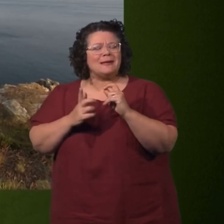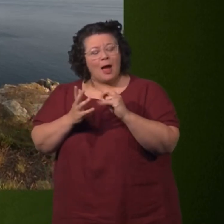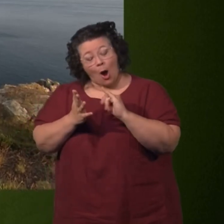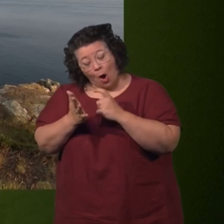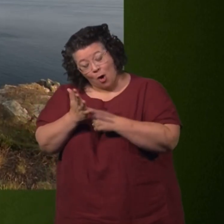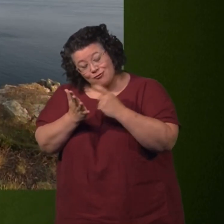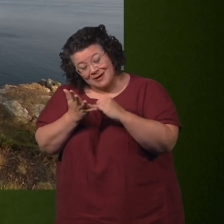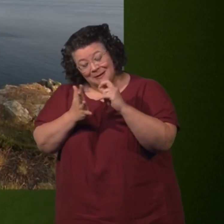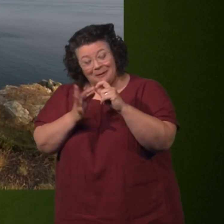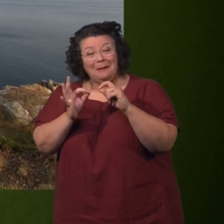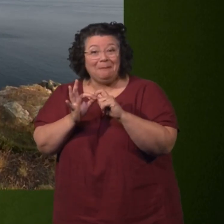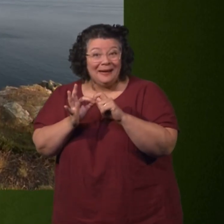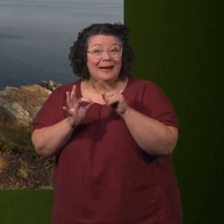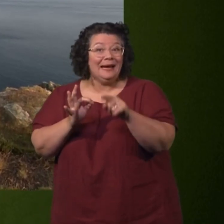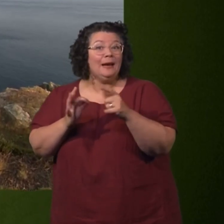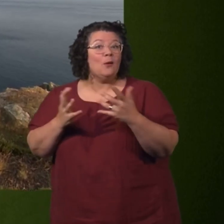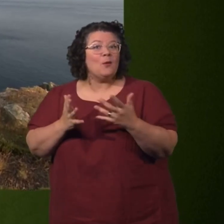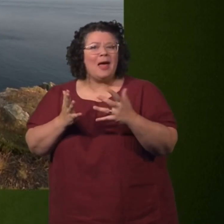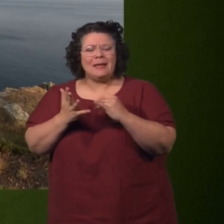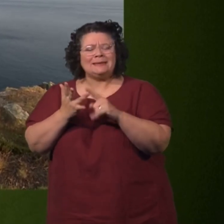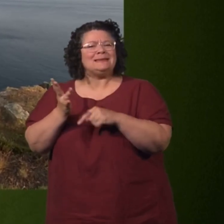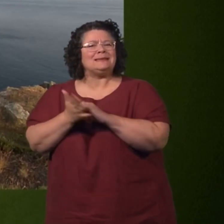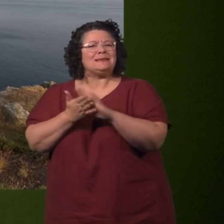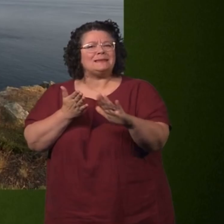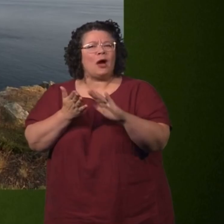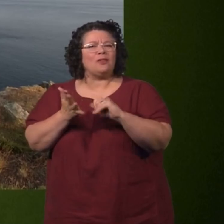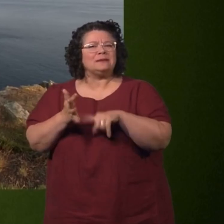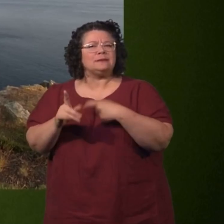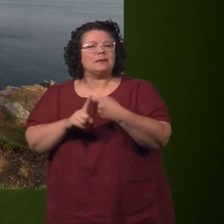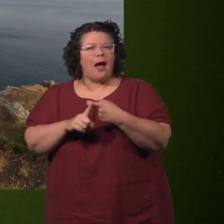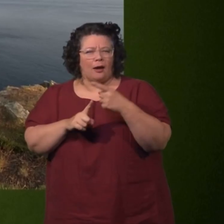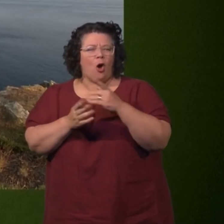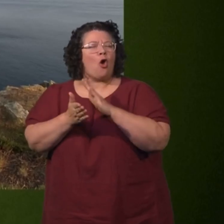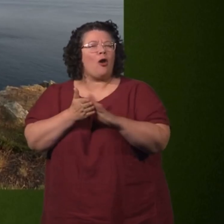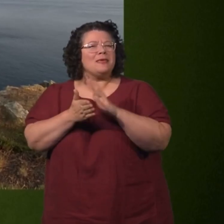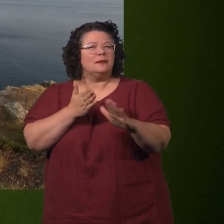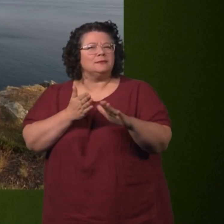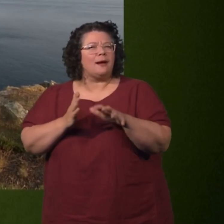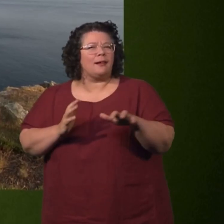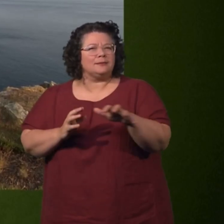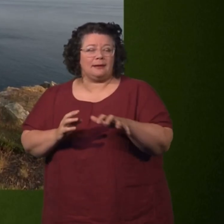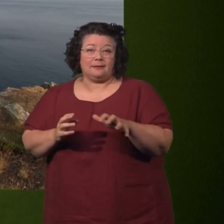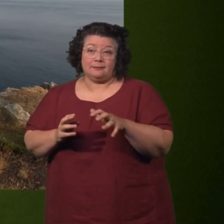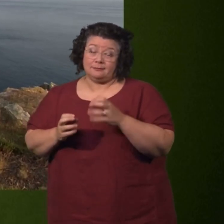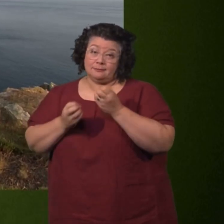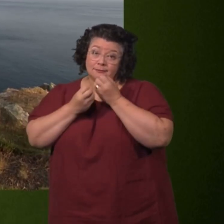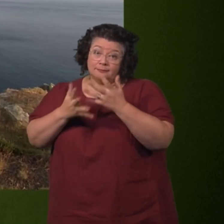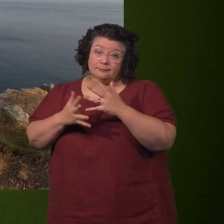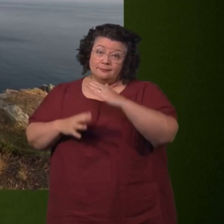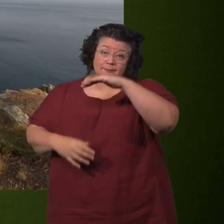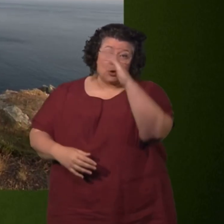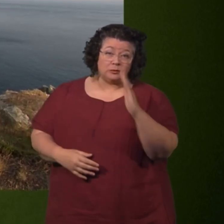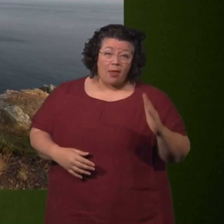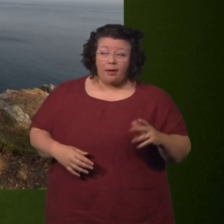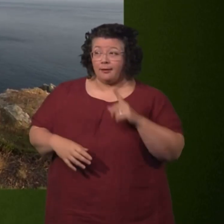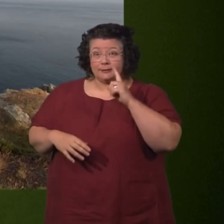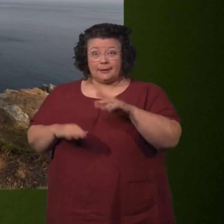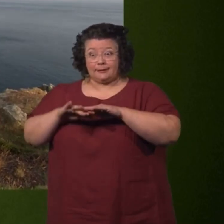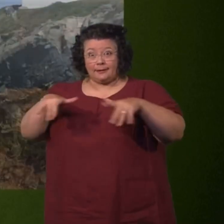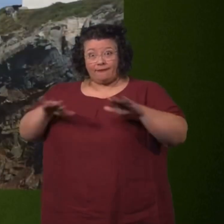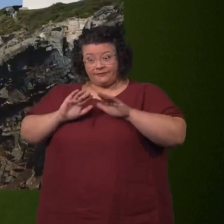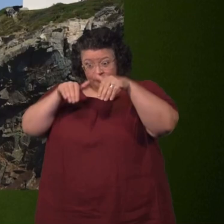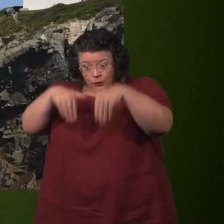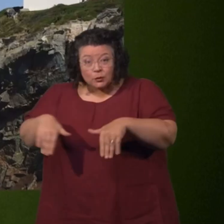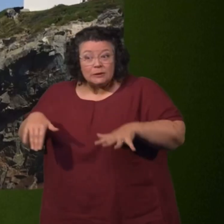Stack. Dramatic coastlines and sea cliffs that are host to globally important seabird colonies right through the spring and summer months